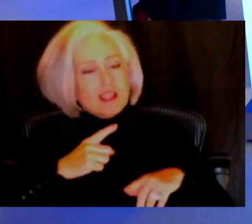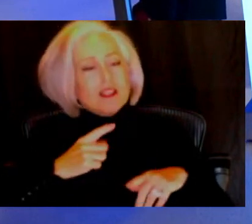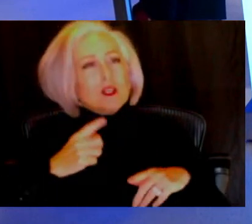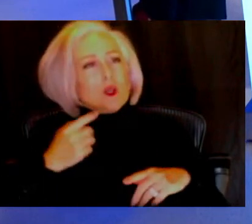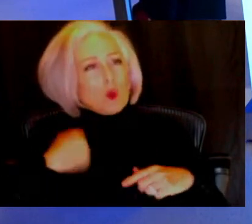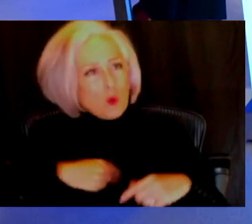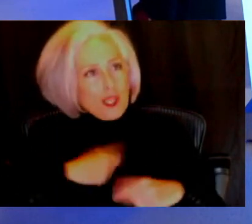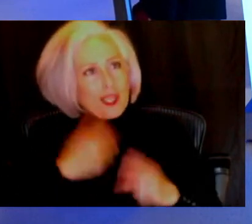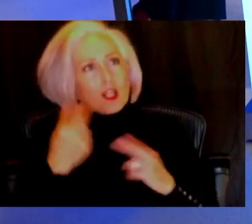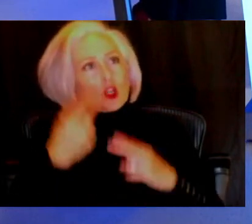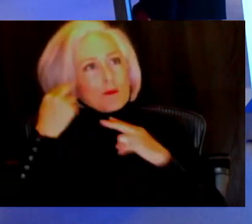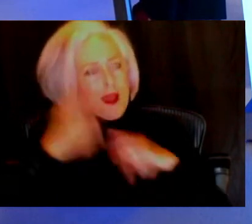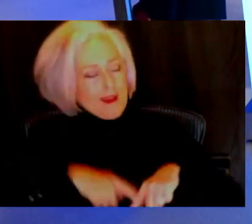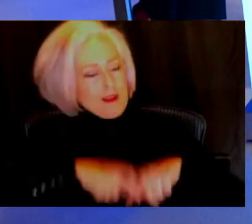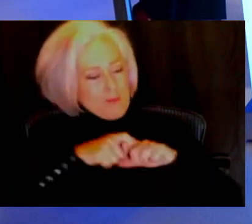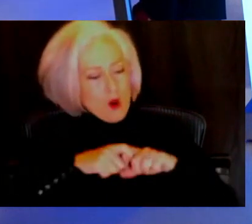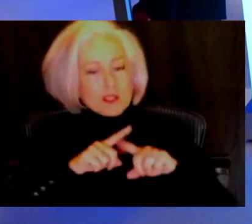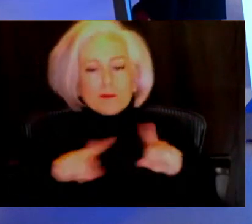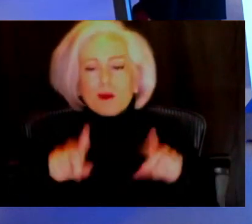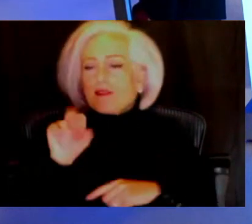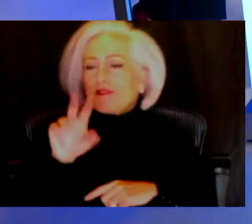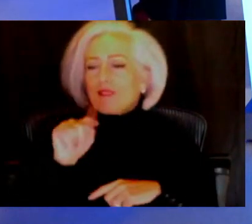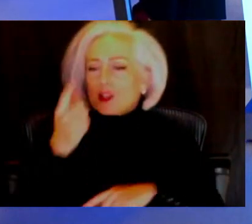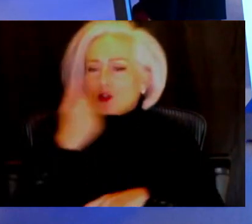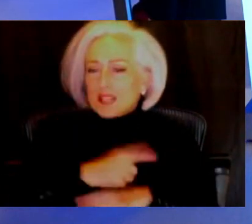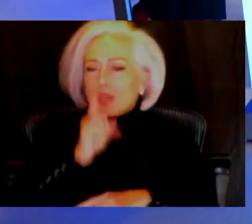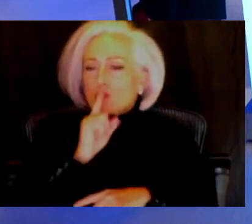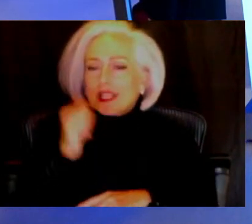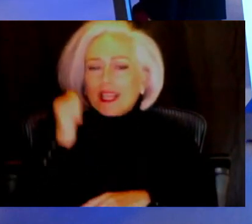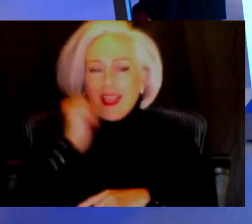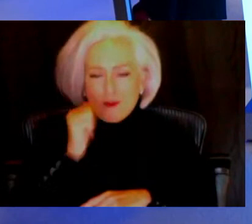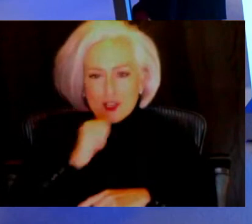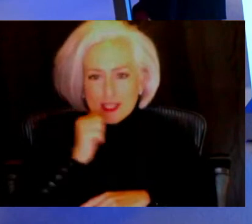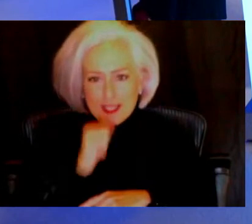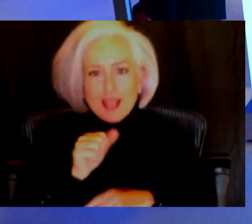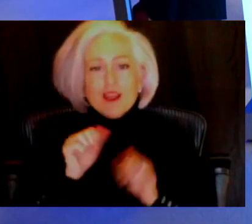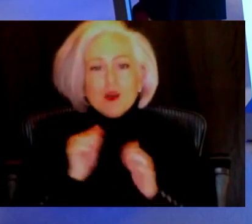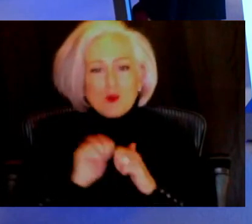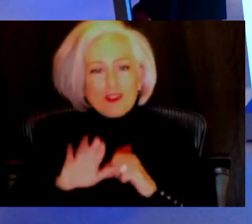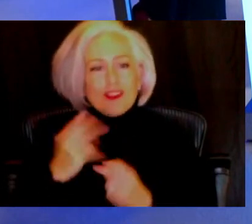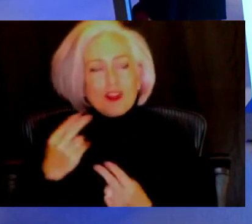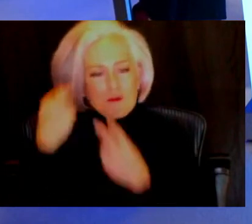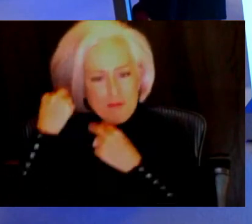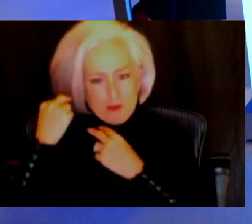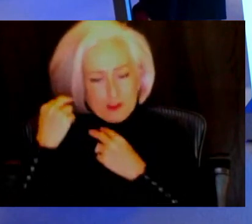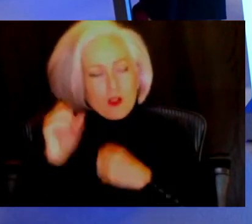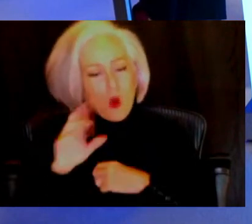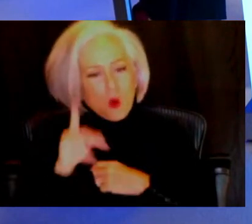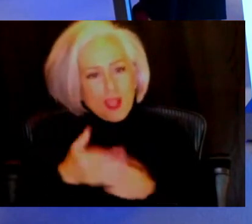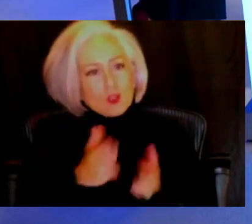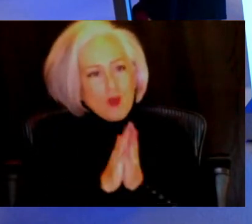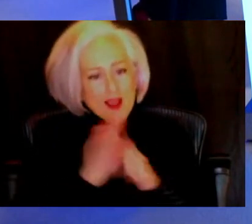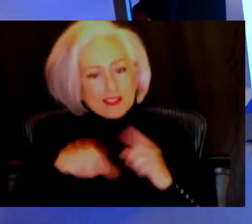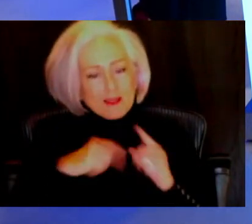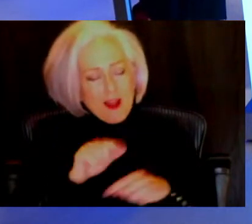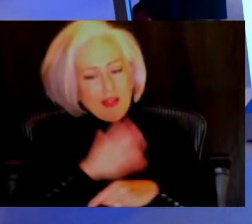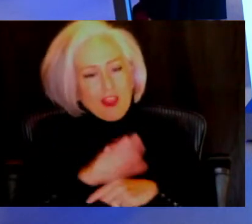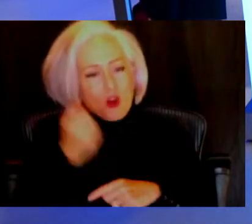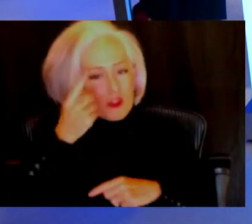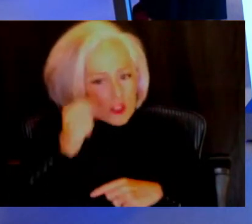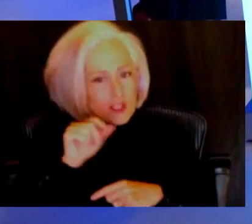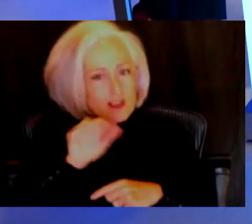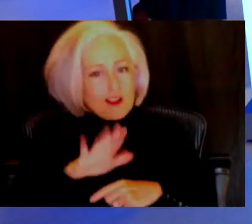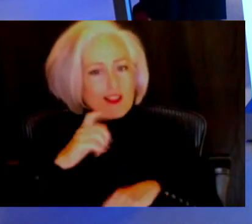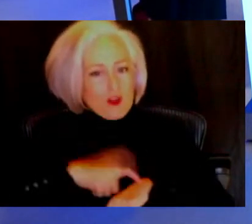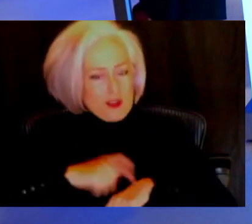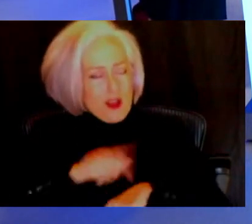of the year for folks and the memories that they have, and it's okay to ask and talk about it anytime and have a better understanding about what you've gone through. Yeah, absolutely. Come down